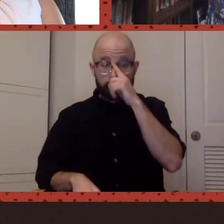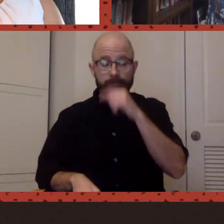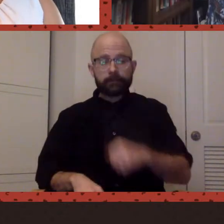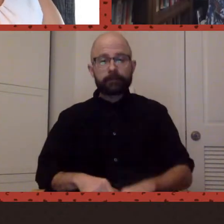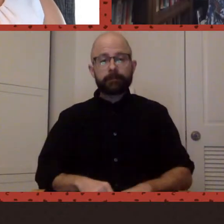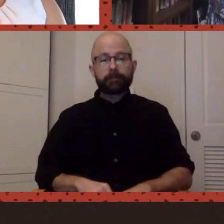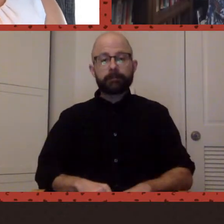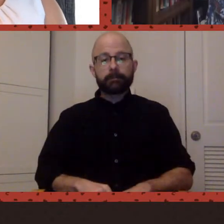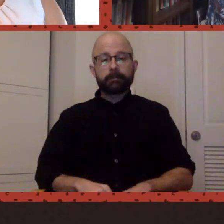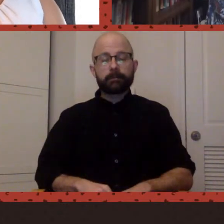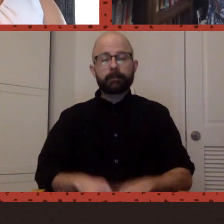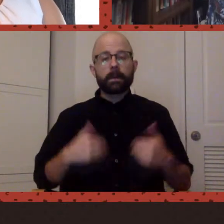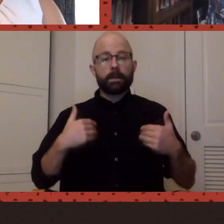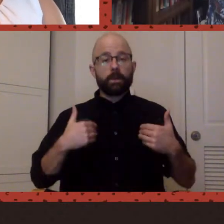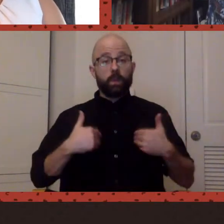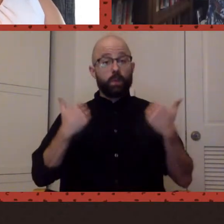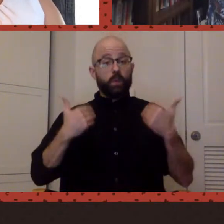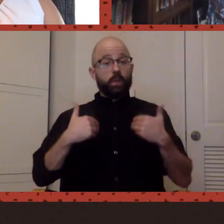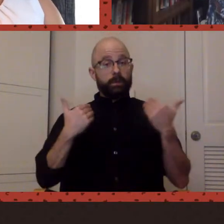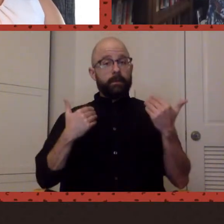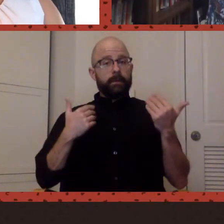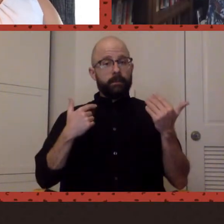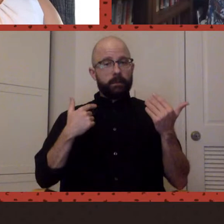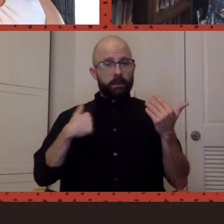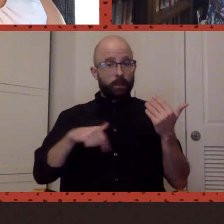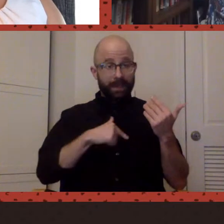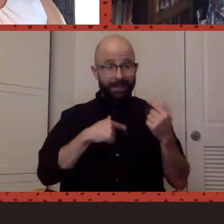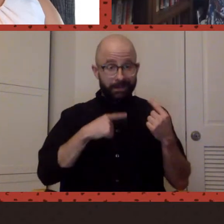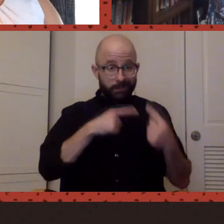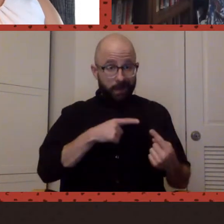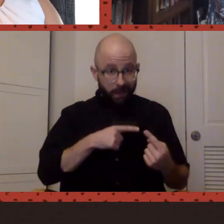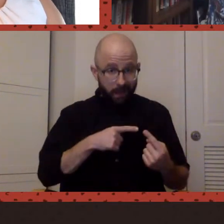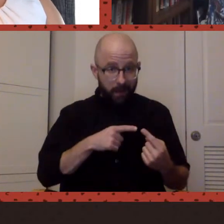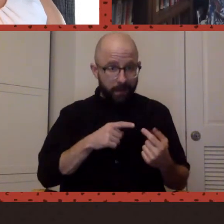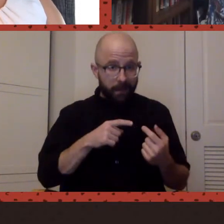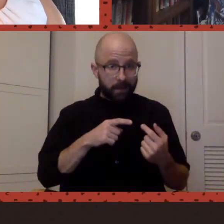and youth who struggle with things like addiction.